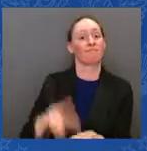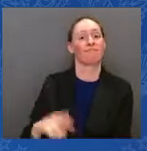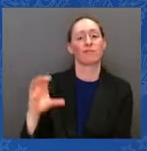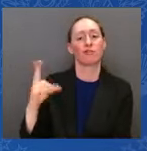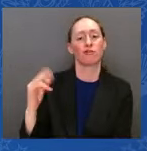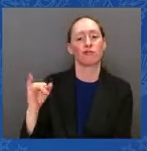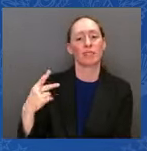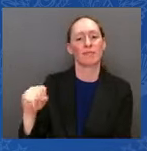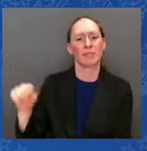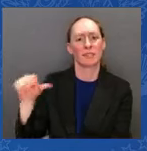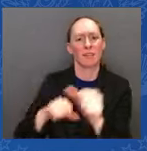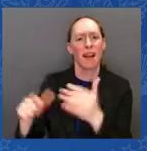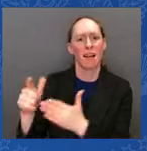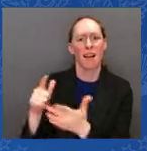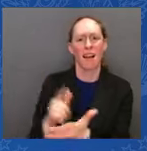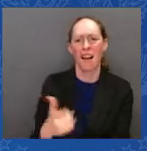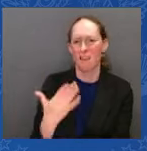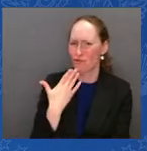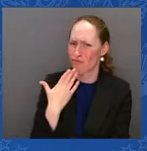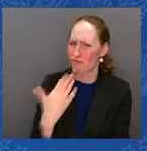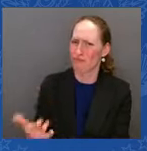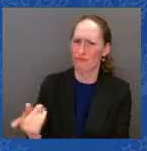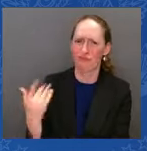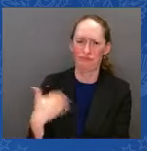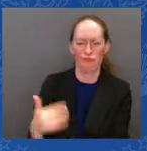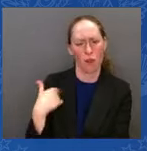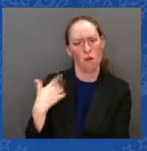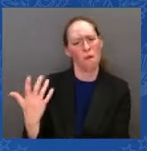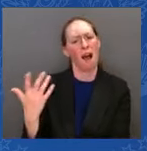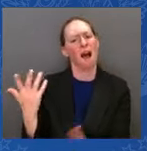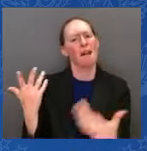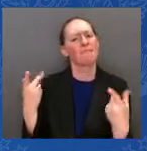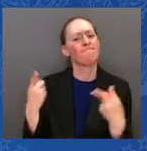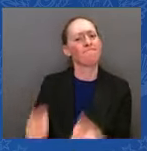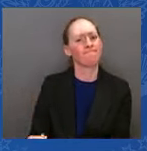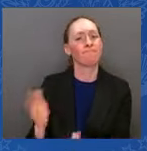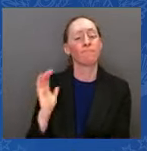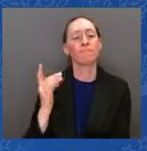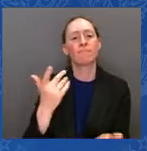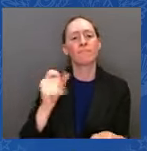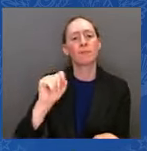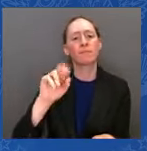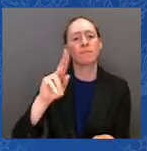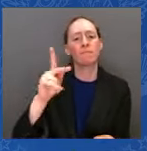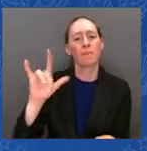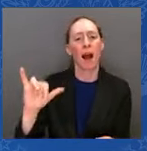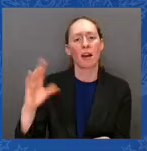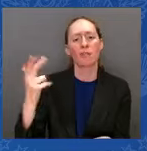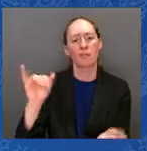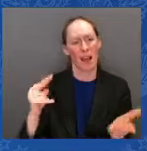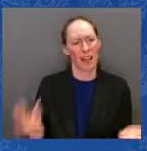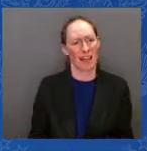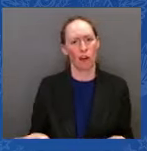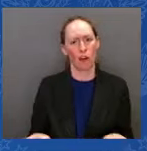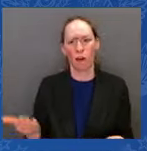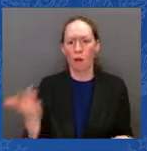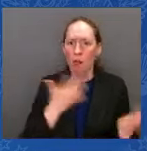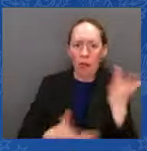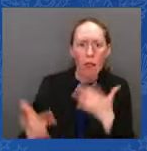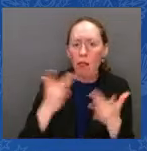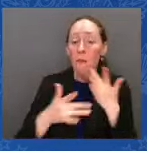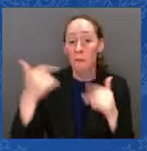to bring back key parts of our supply chain back to America. Remember when we had real trouble when automobiles, Detroit